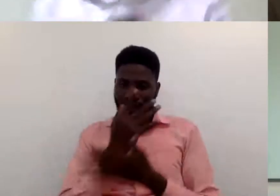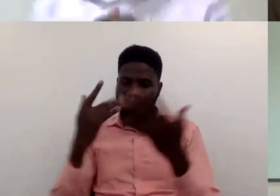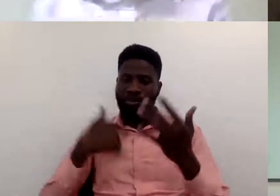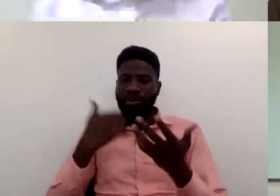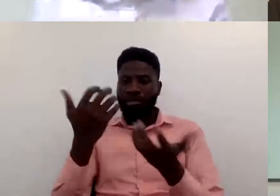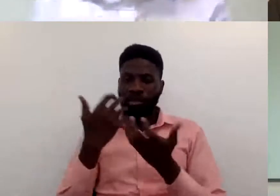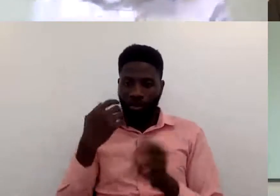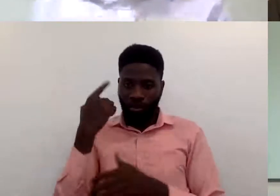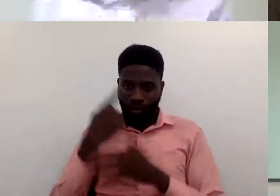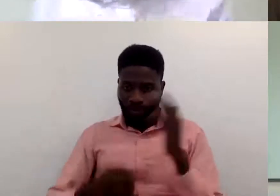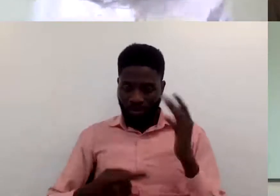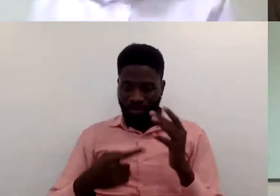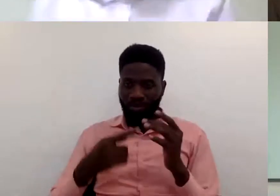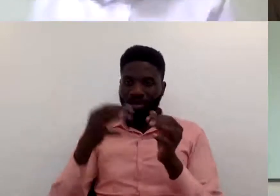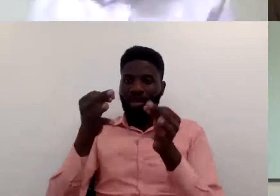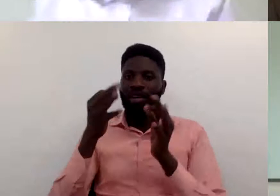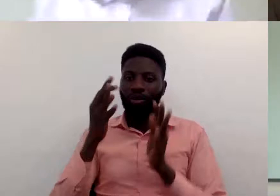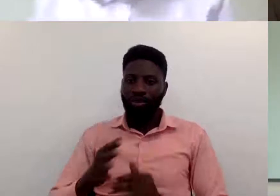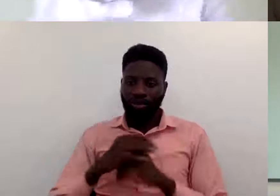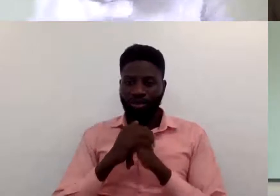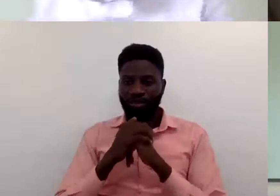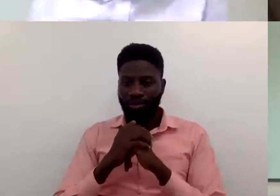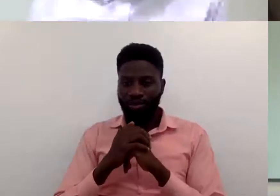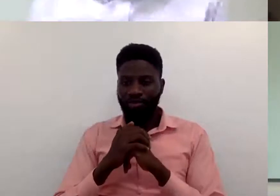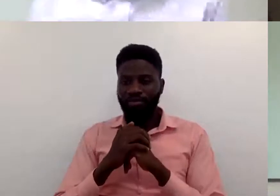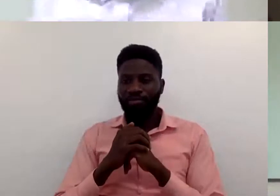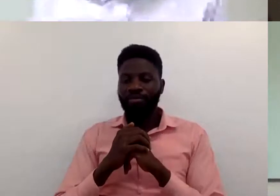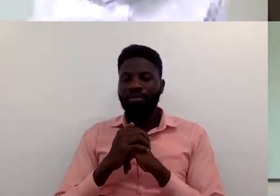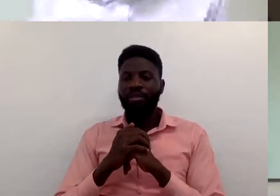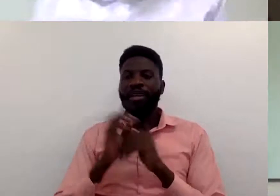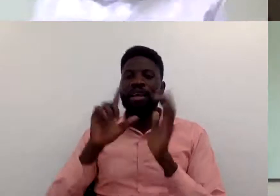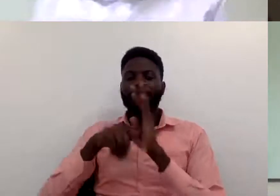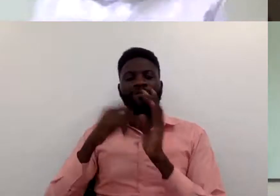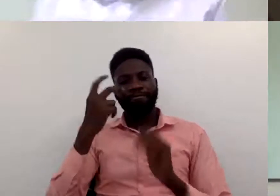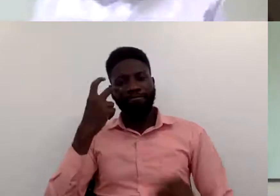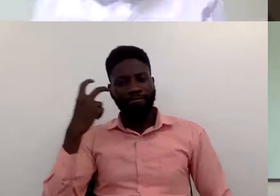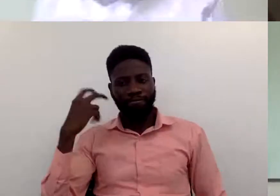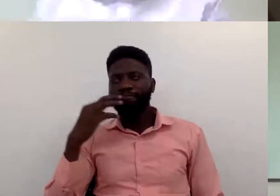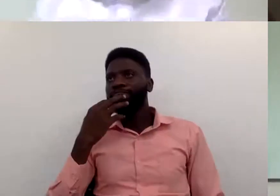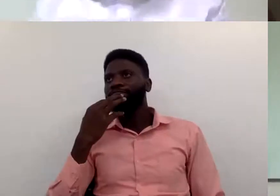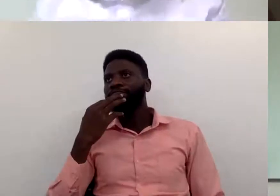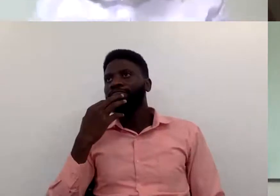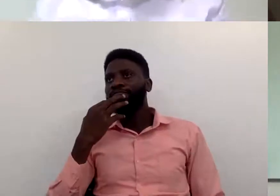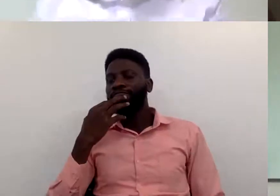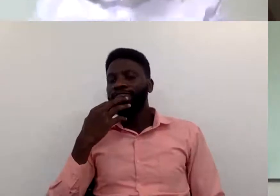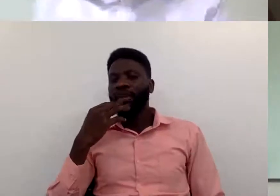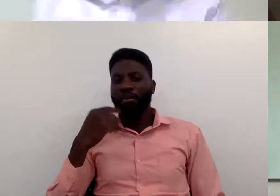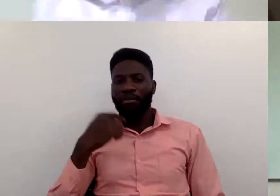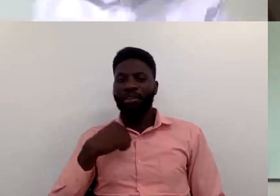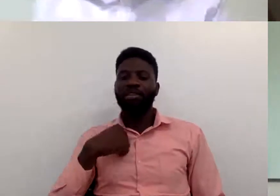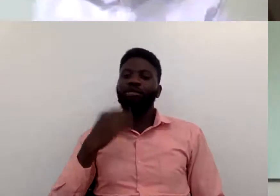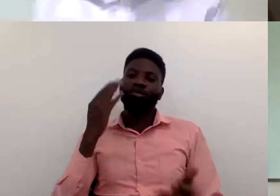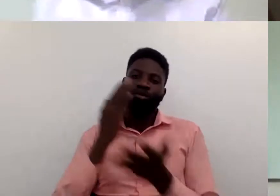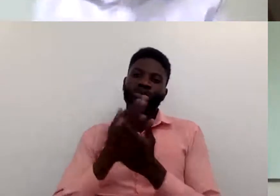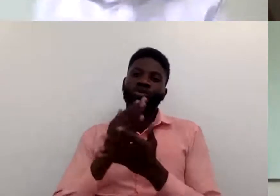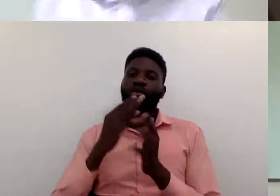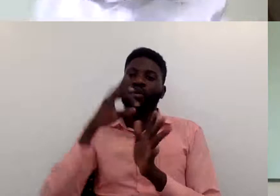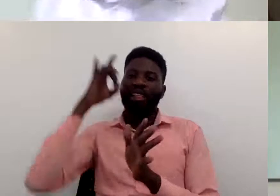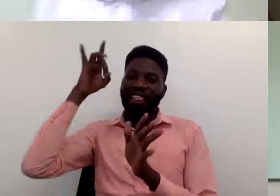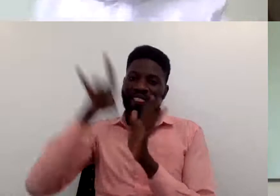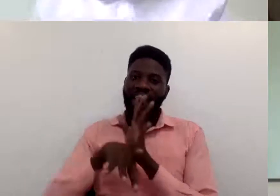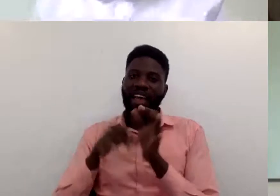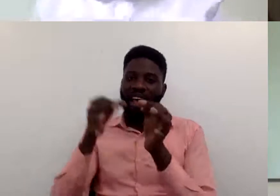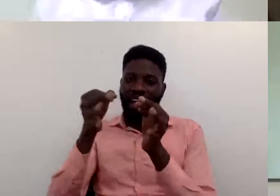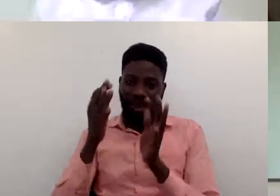be was an accountant. When I reflect and I look back, I think I would have made an awful accountant, as you can